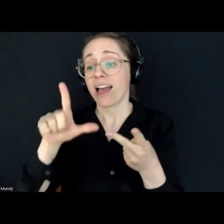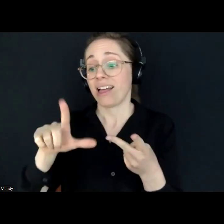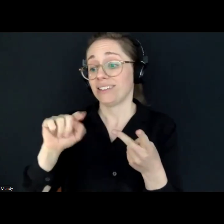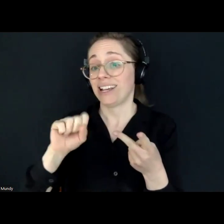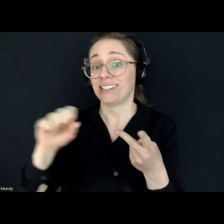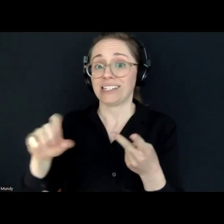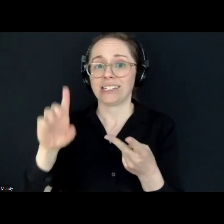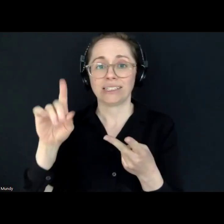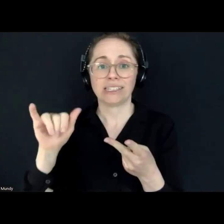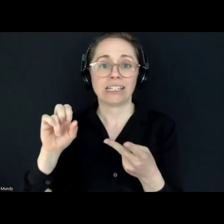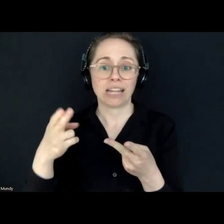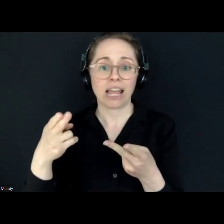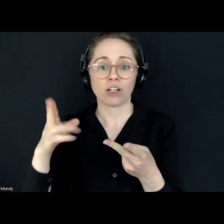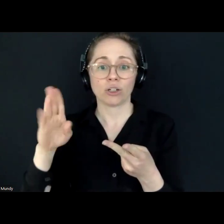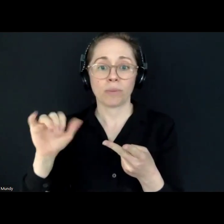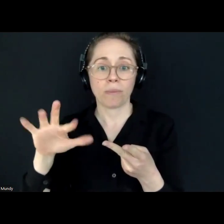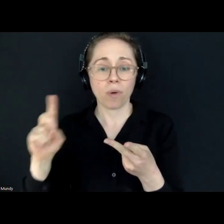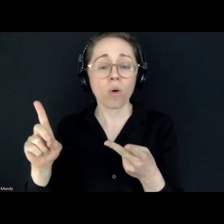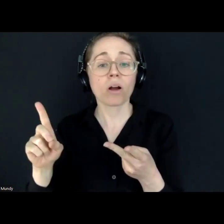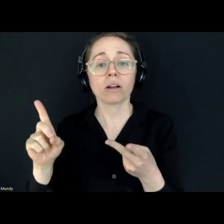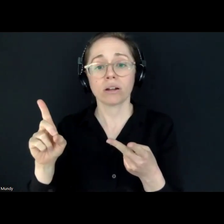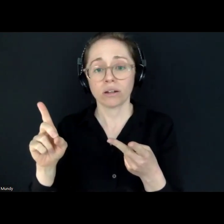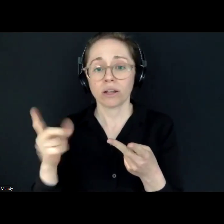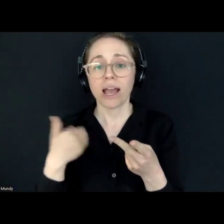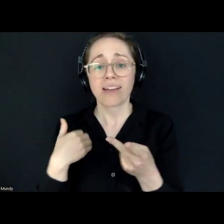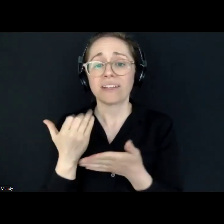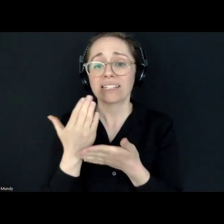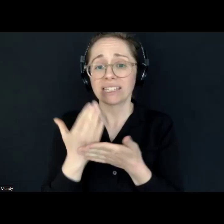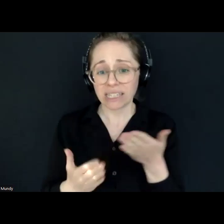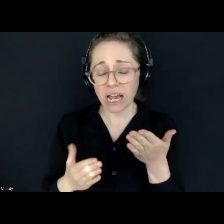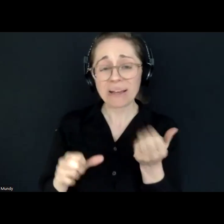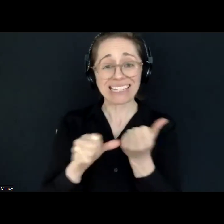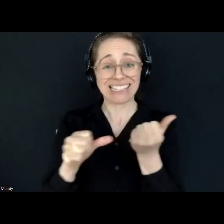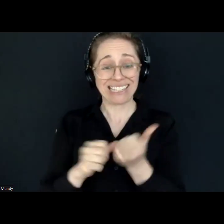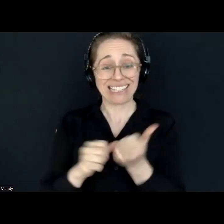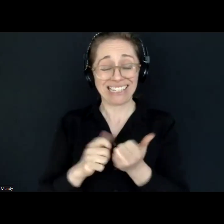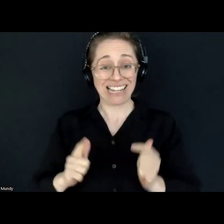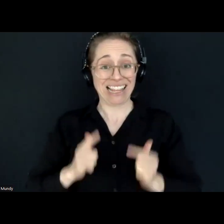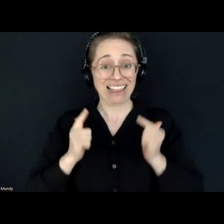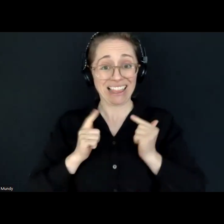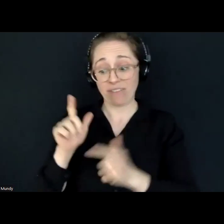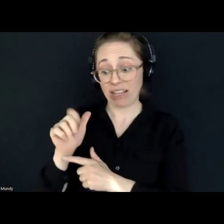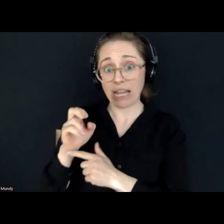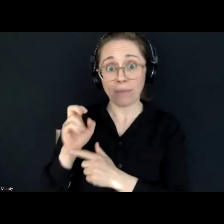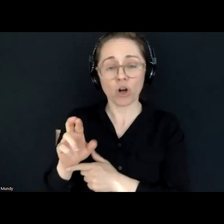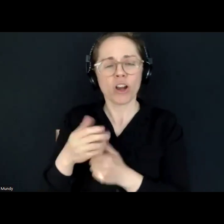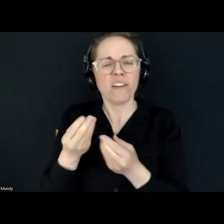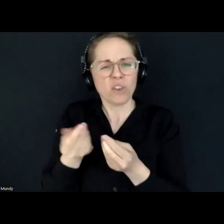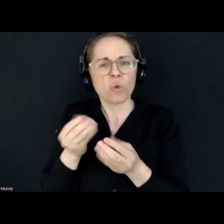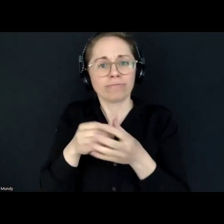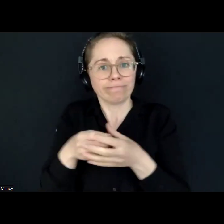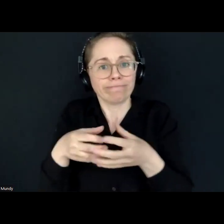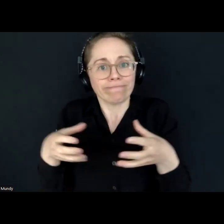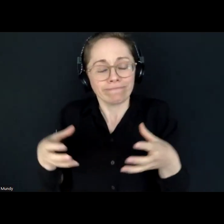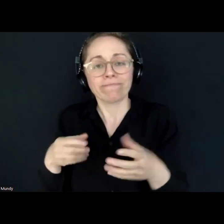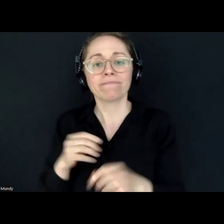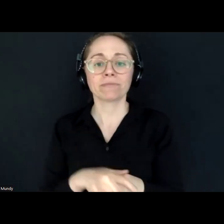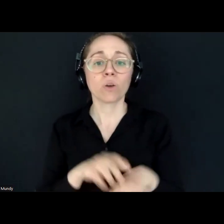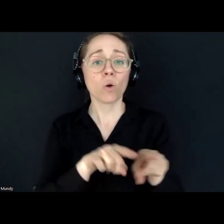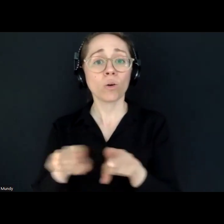the modest expansions of the slots of the assisted living waiver. And we're also working on, as Sarah mentioned,